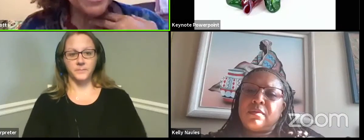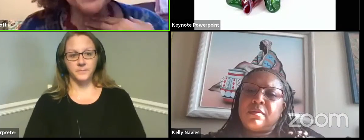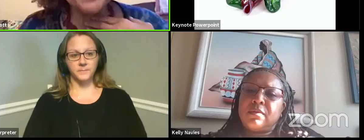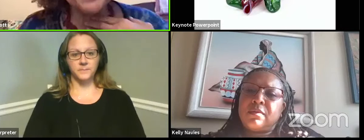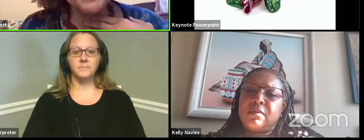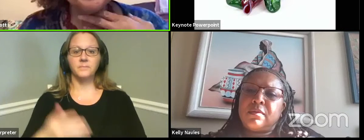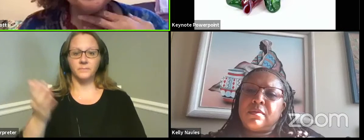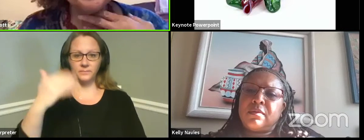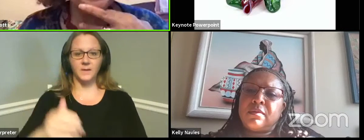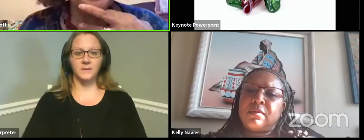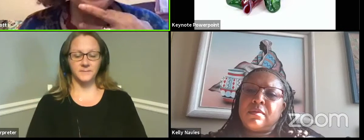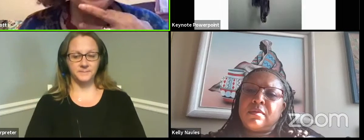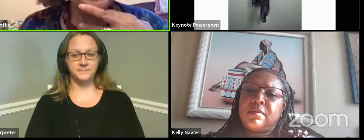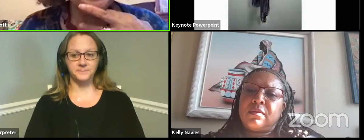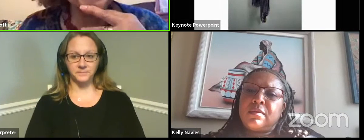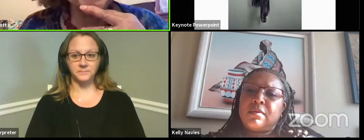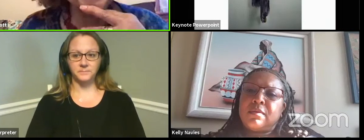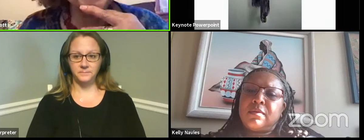Next.